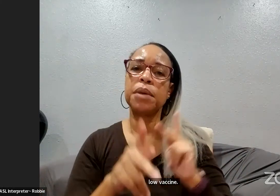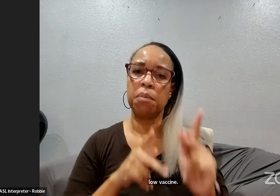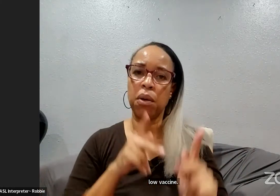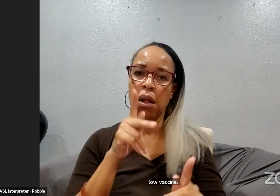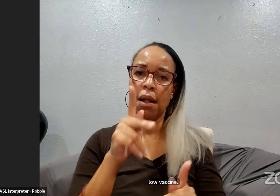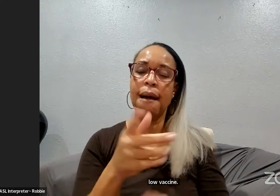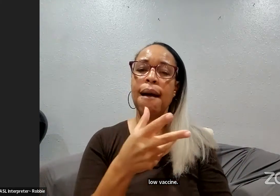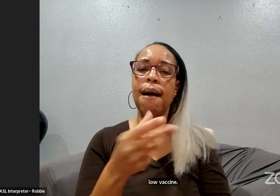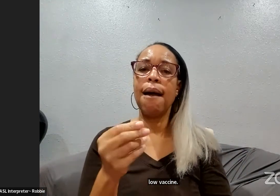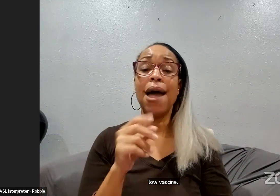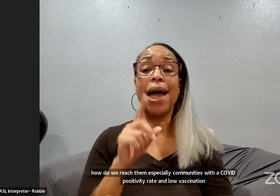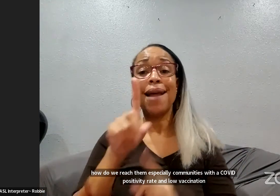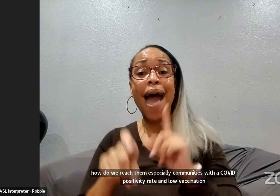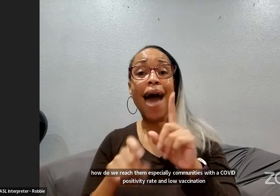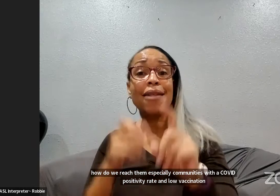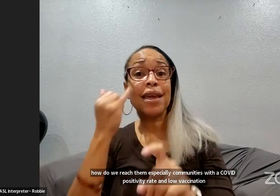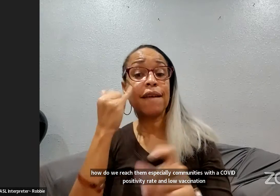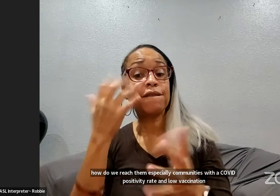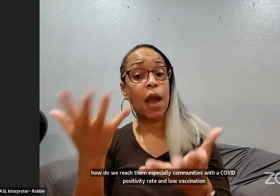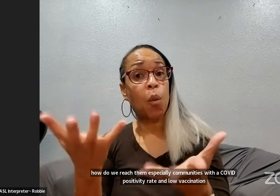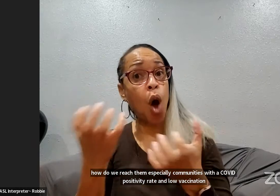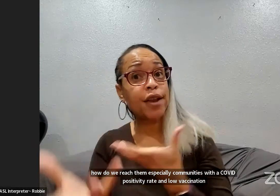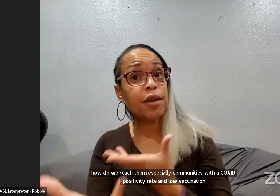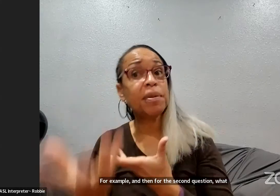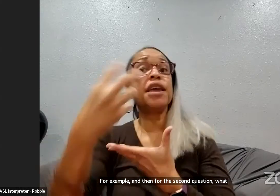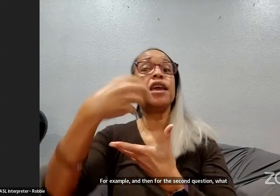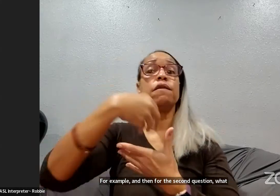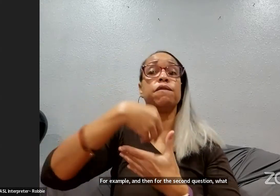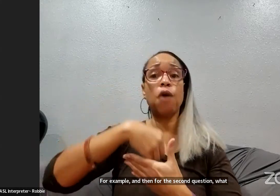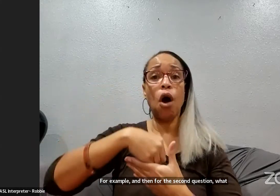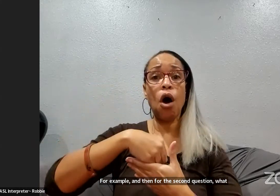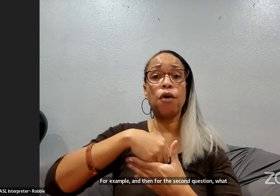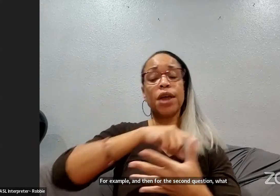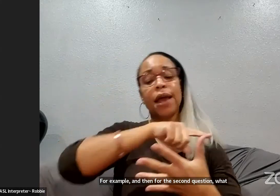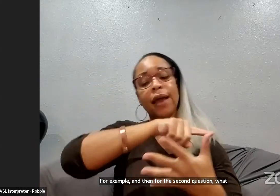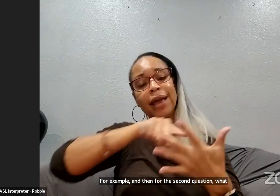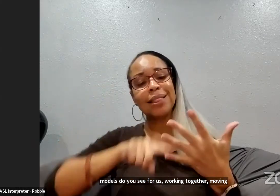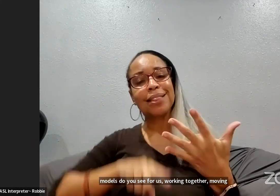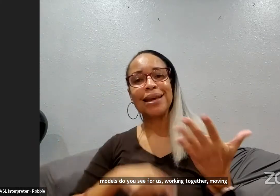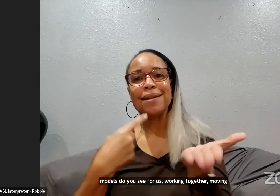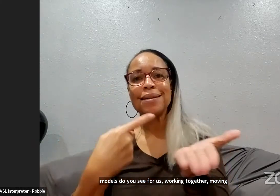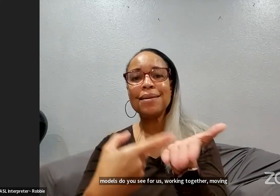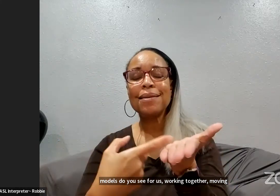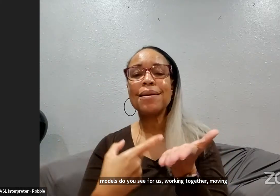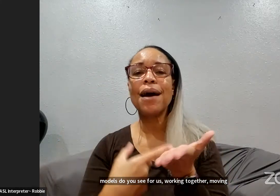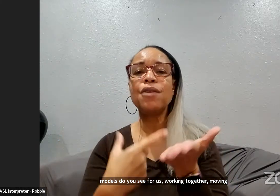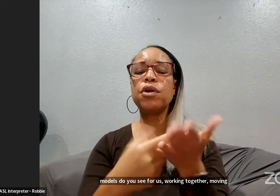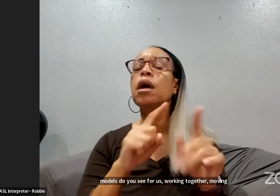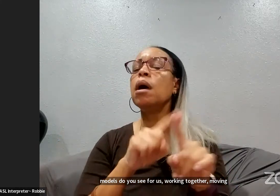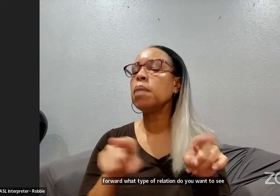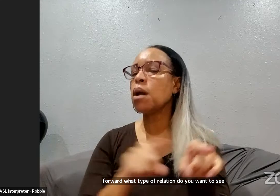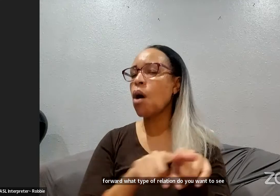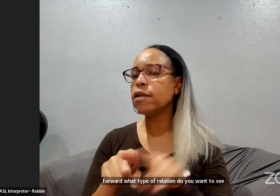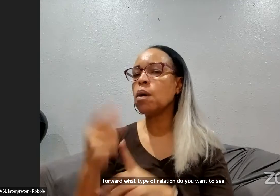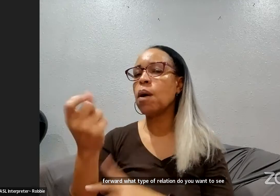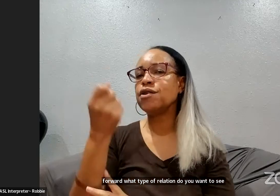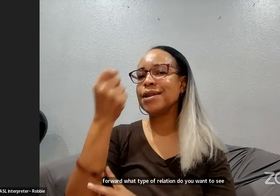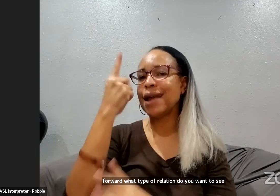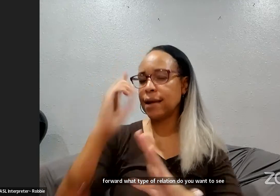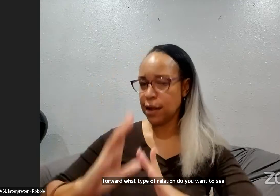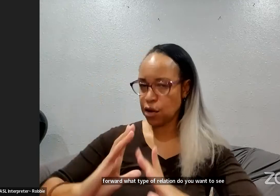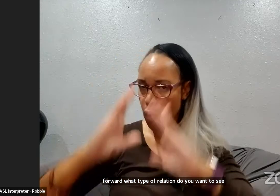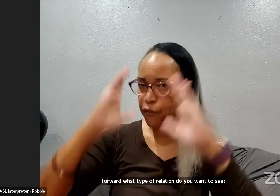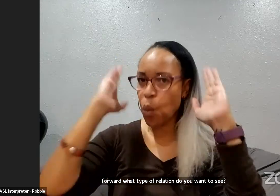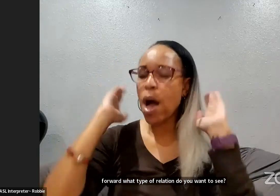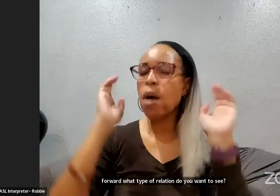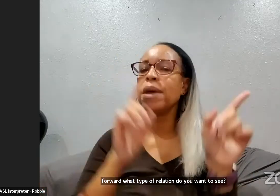and asking if they want to be part of these types of discussions, but also understanding that it can be overwhelming for them, especially if